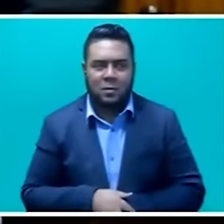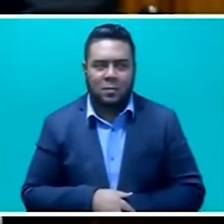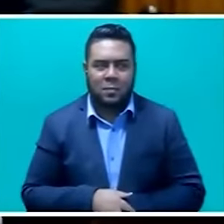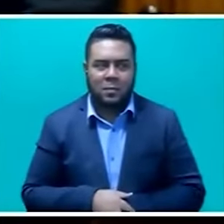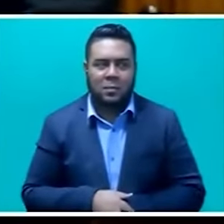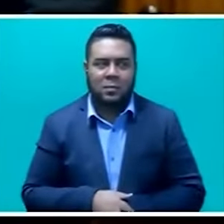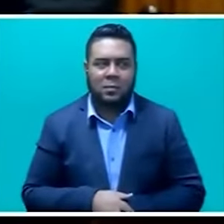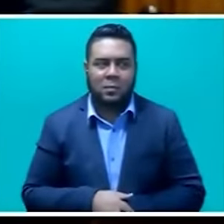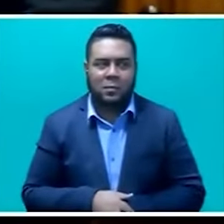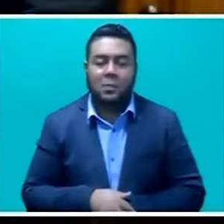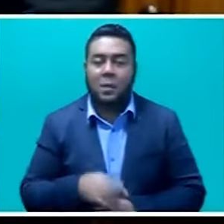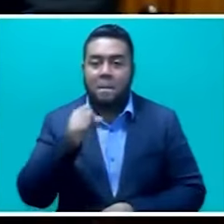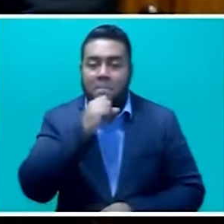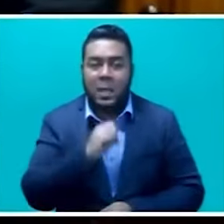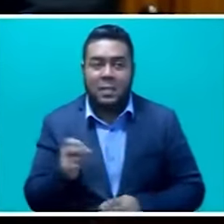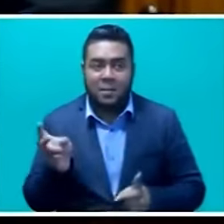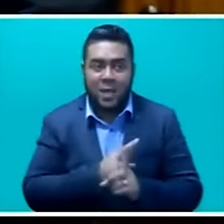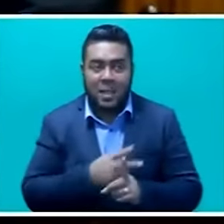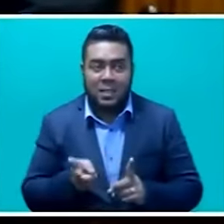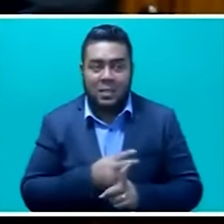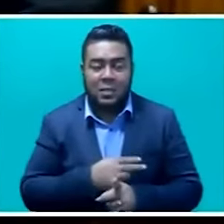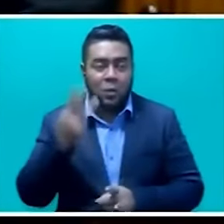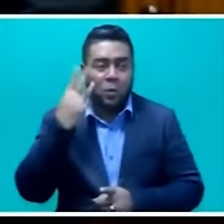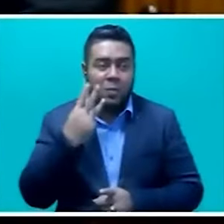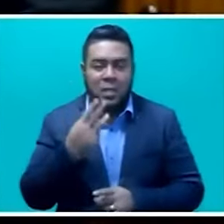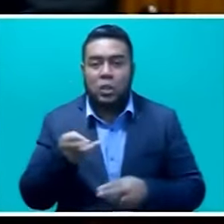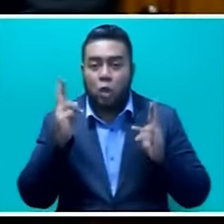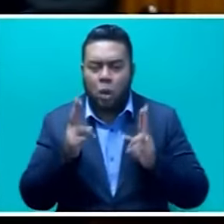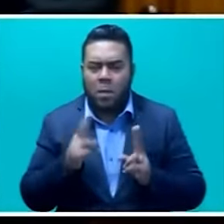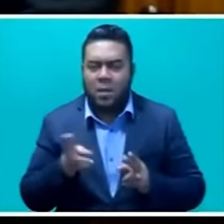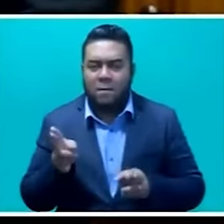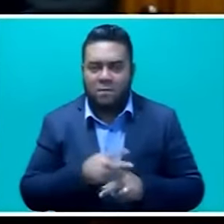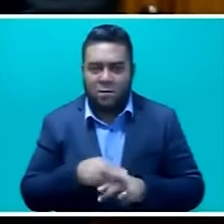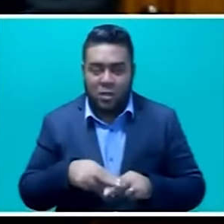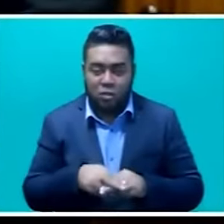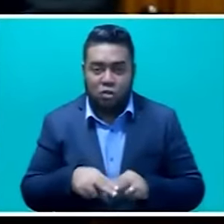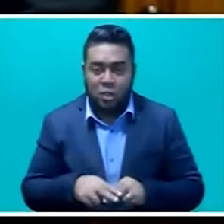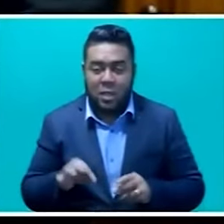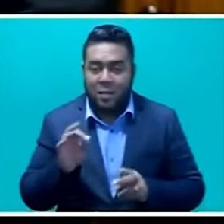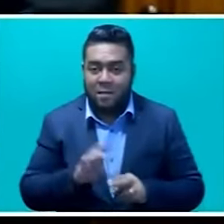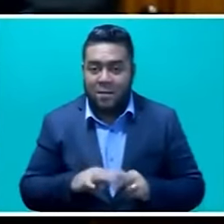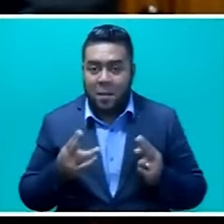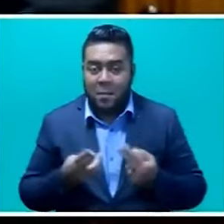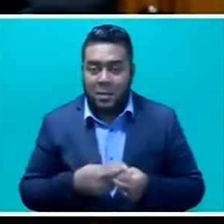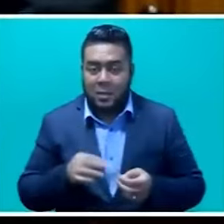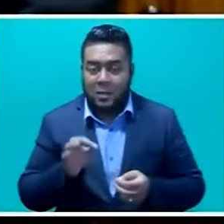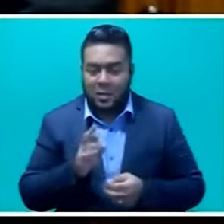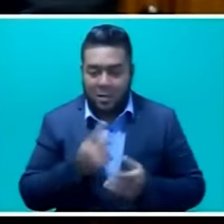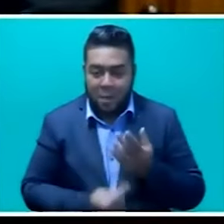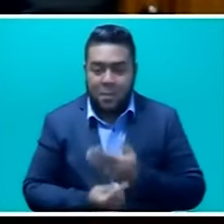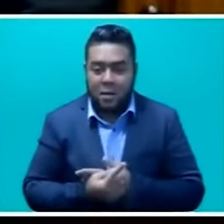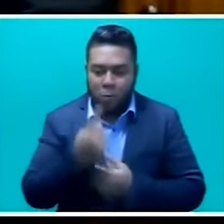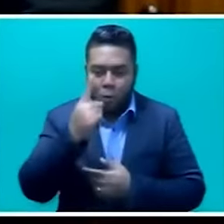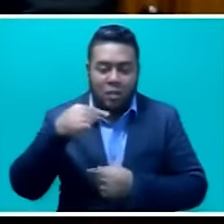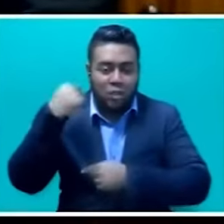Honorable Speaker, men's violence against women is normalized in Fiji and in the family dynamic, recurring from one